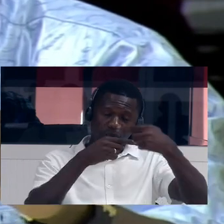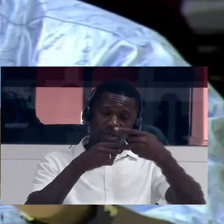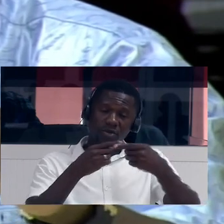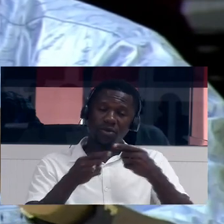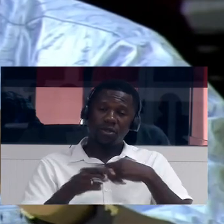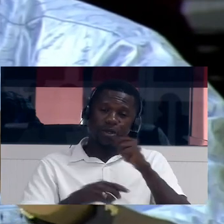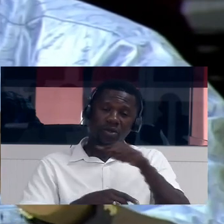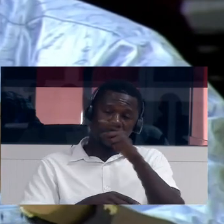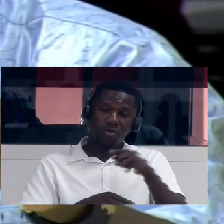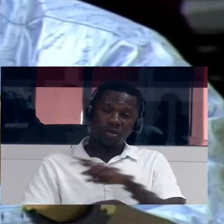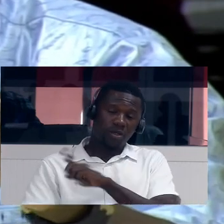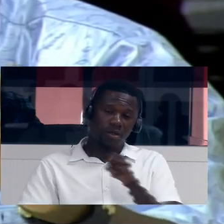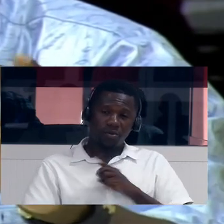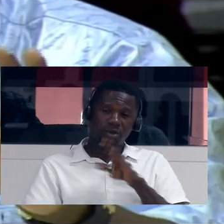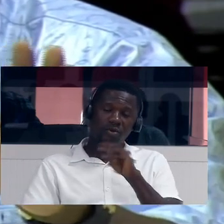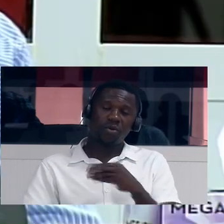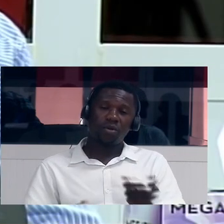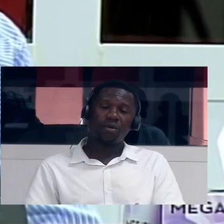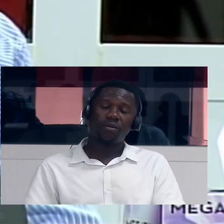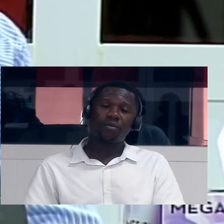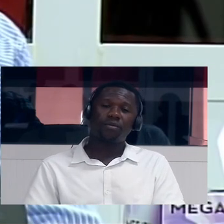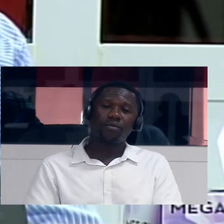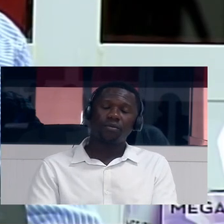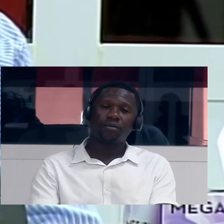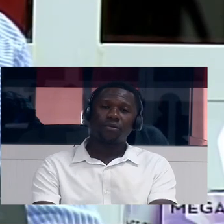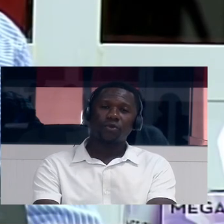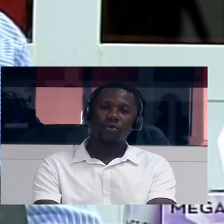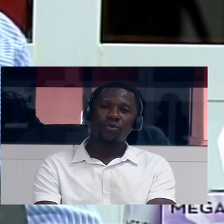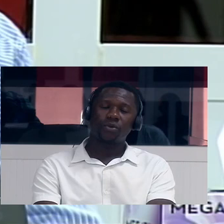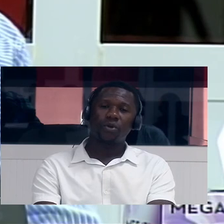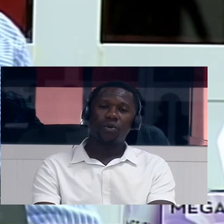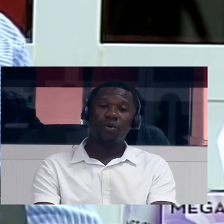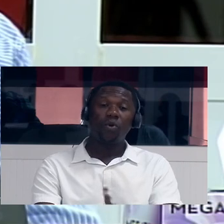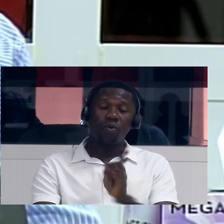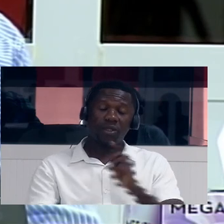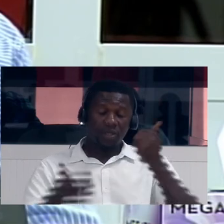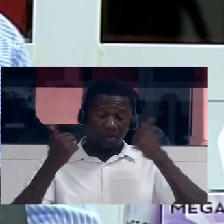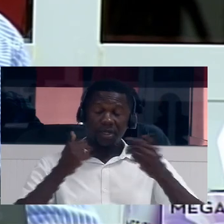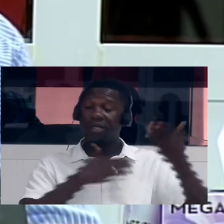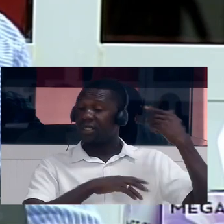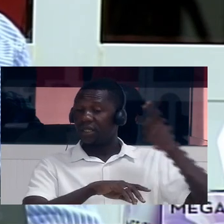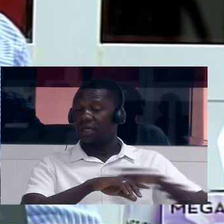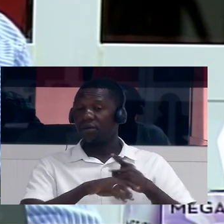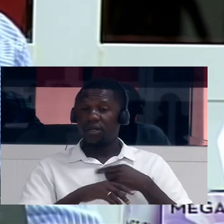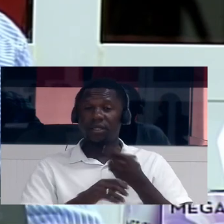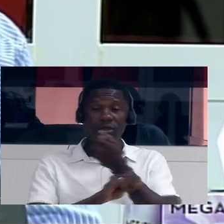doing. What prevailed at the time, Council, and the circumstances under which it